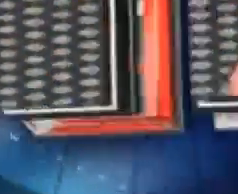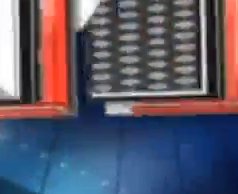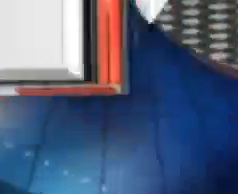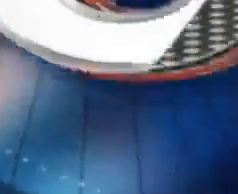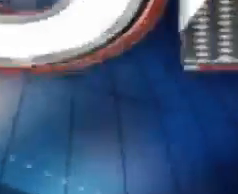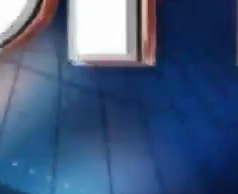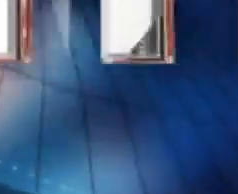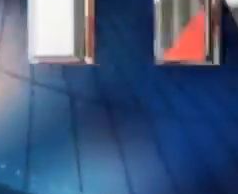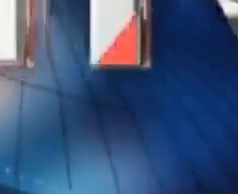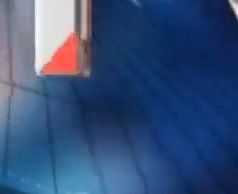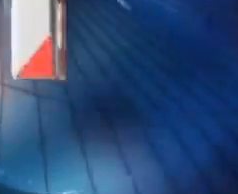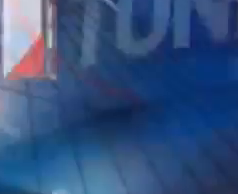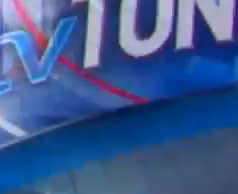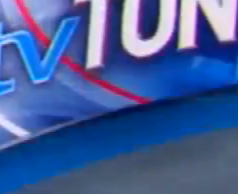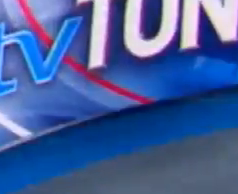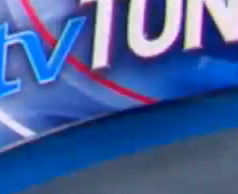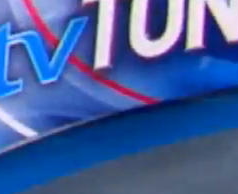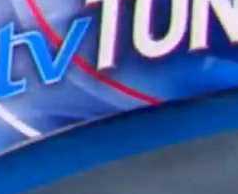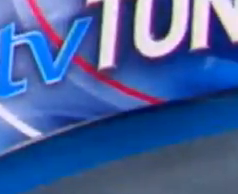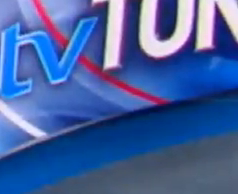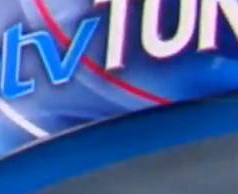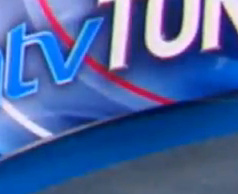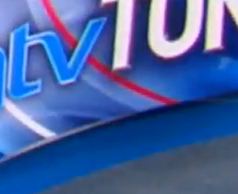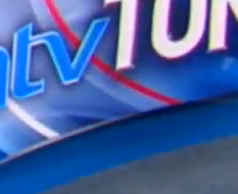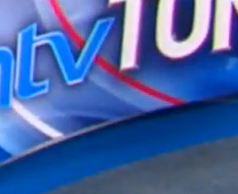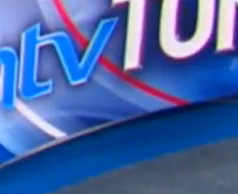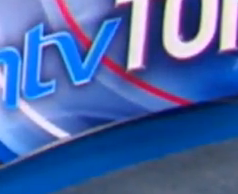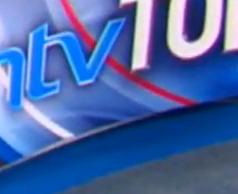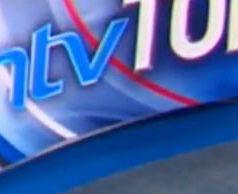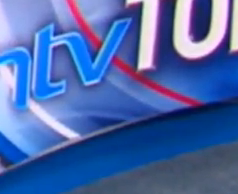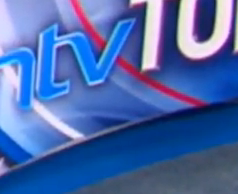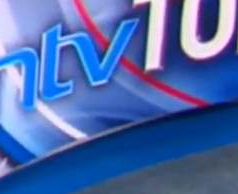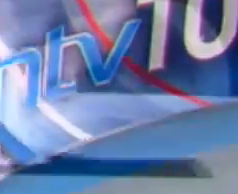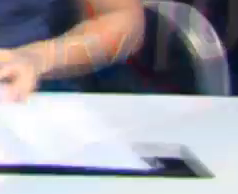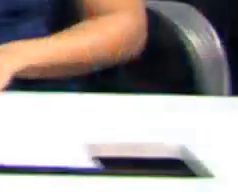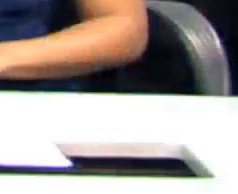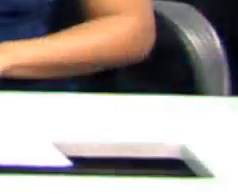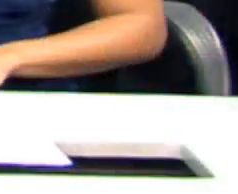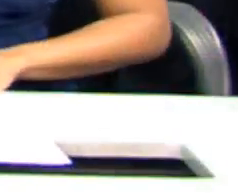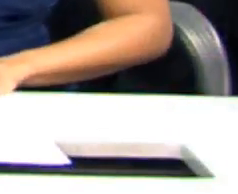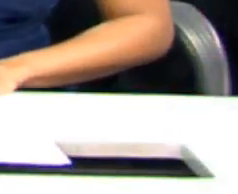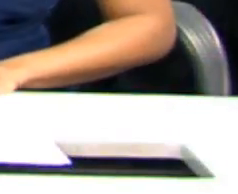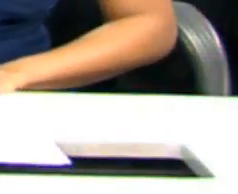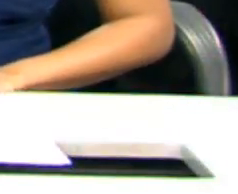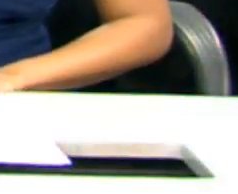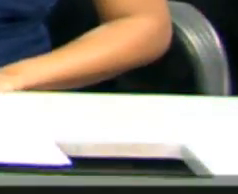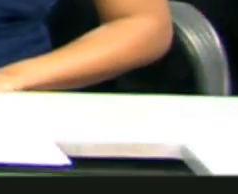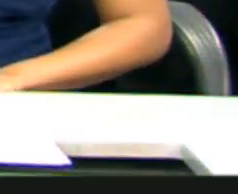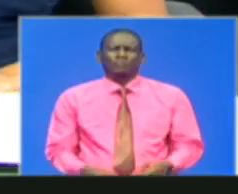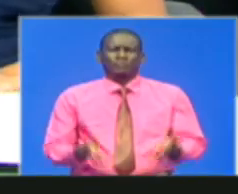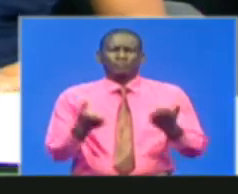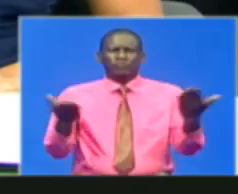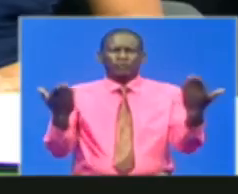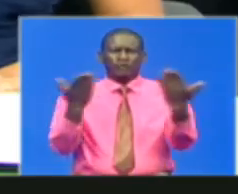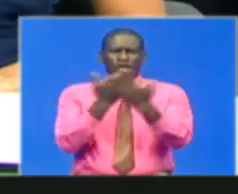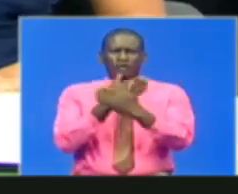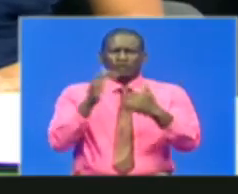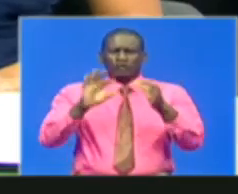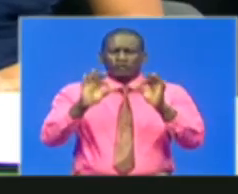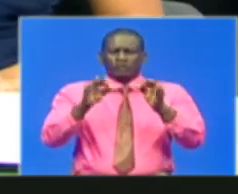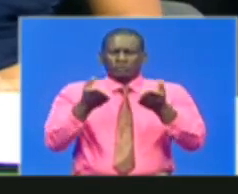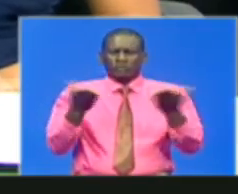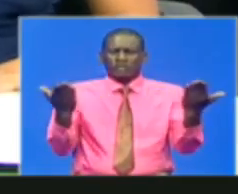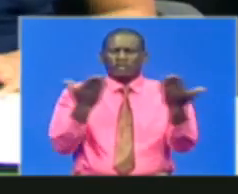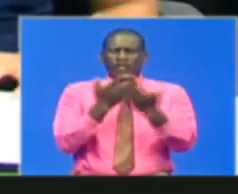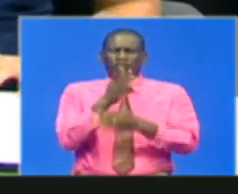NTV Tonight with Mark Masai and Smriti Vidyarthi. And tonight, our sign language interpreter is